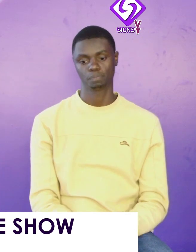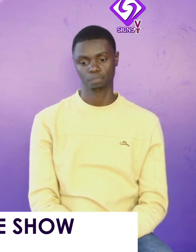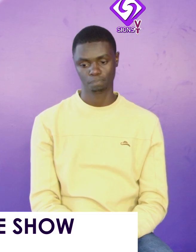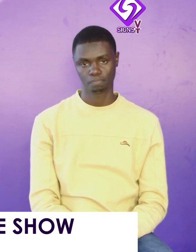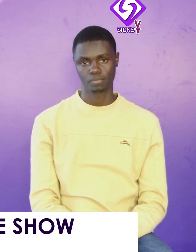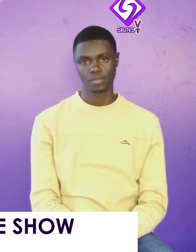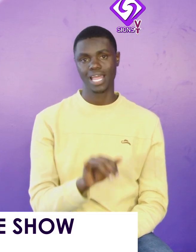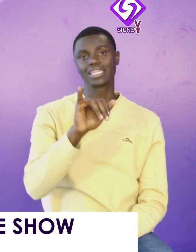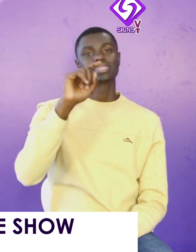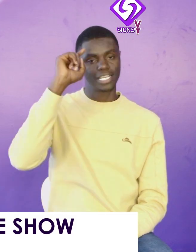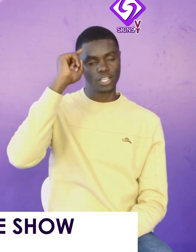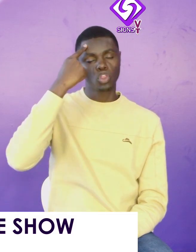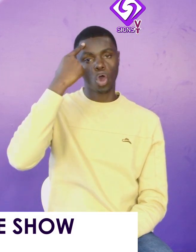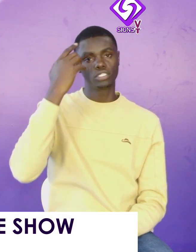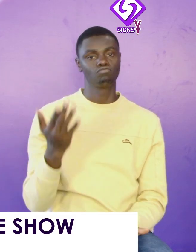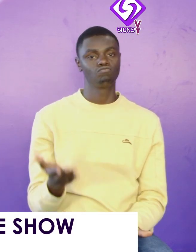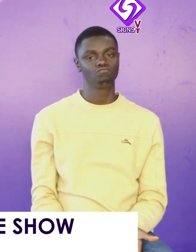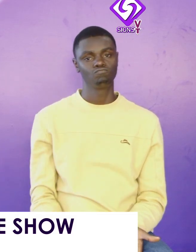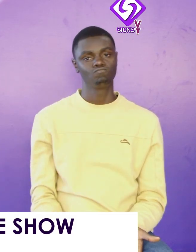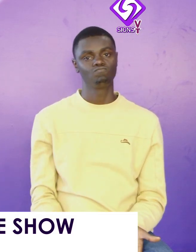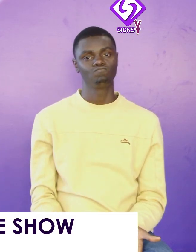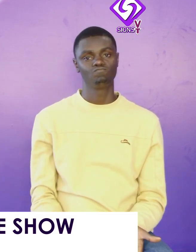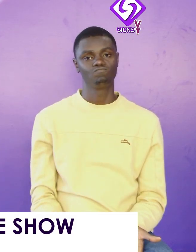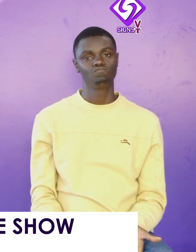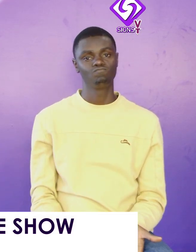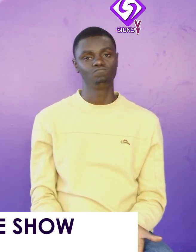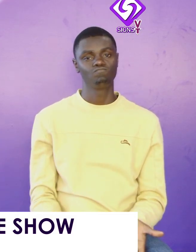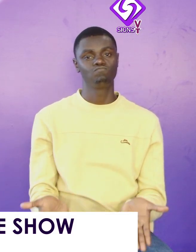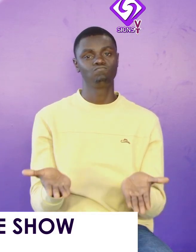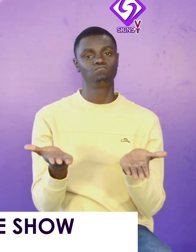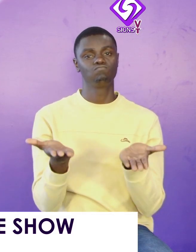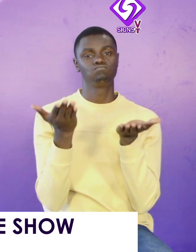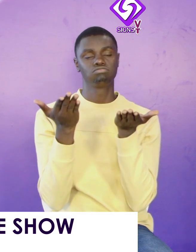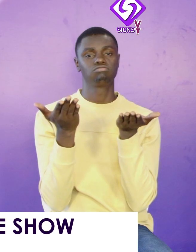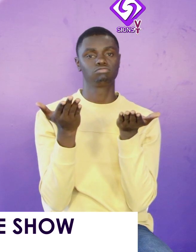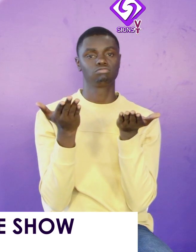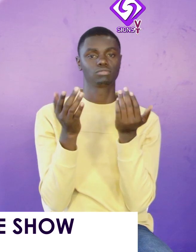May that thought just lift off. Rise up from that seat.